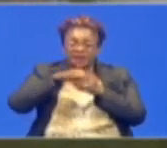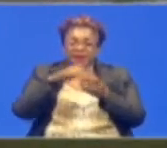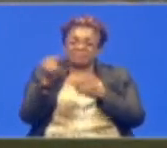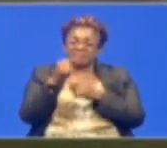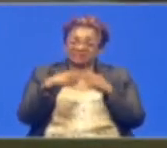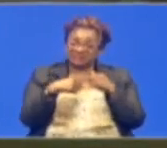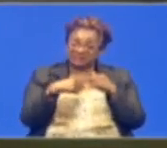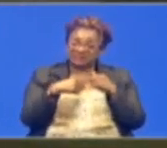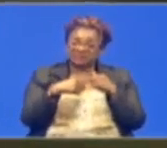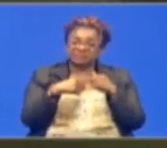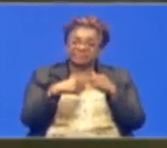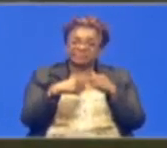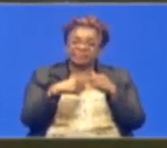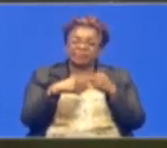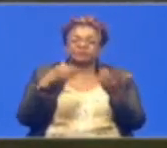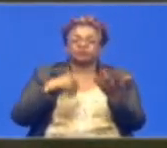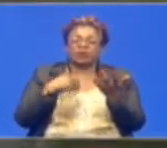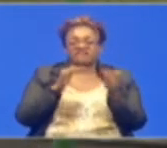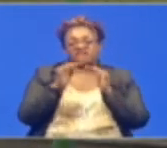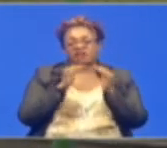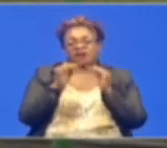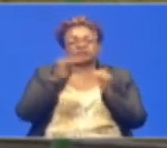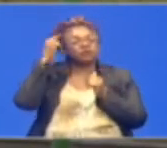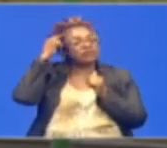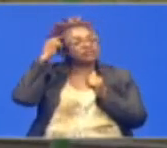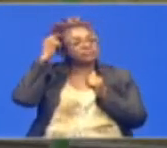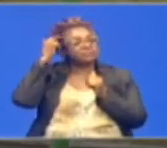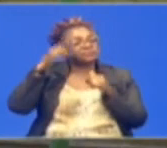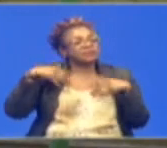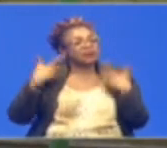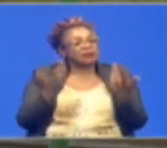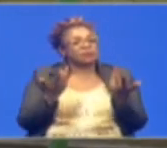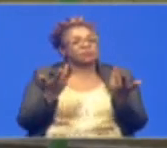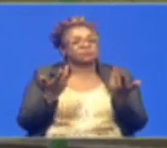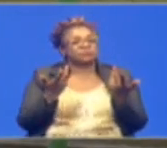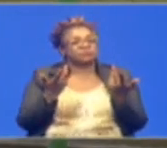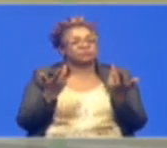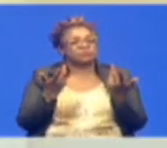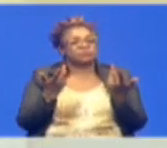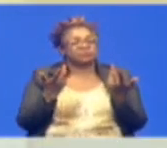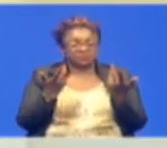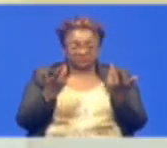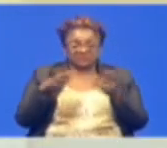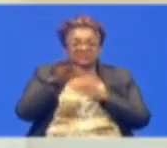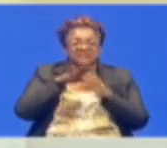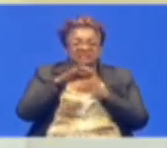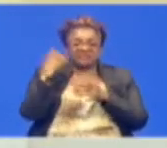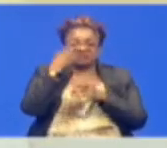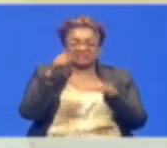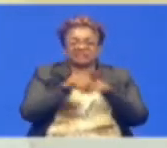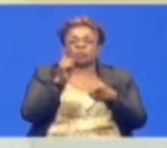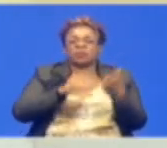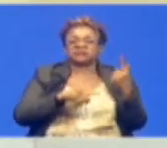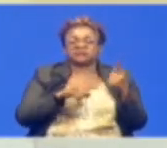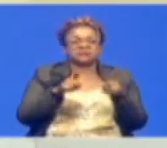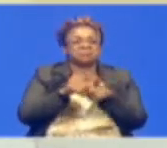6 months, you will have a fair knowledge of how the teas look like. Things like eating